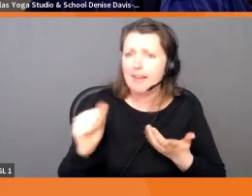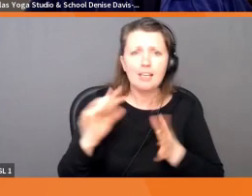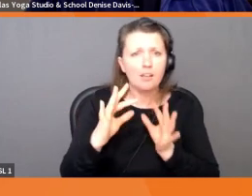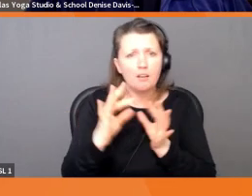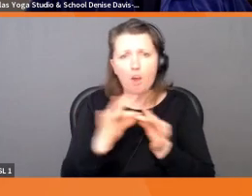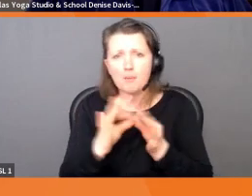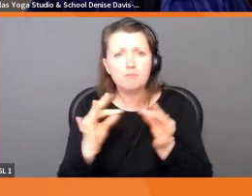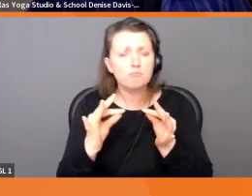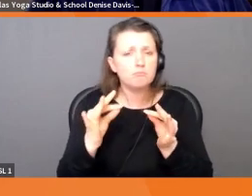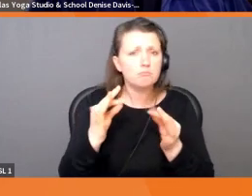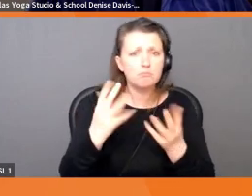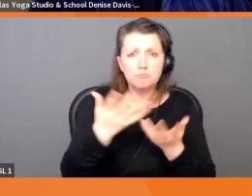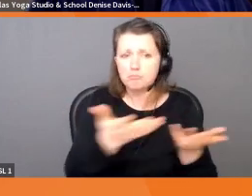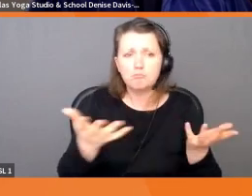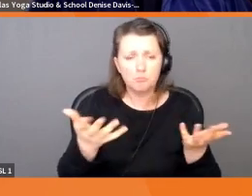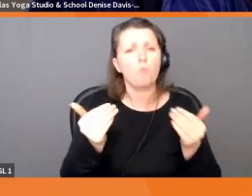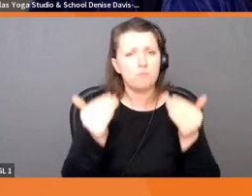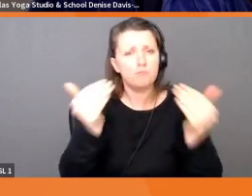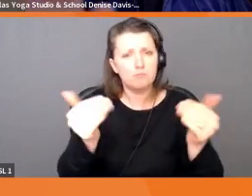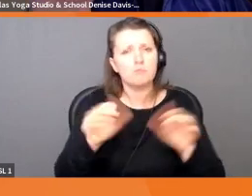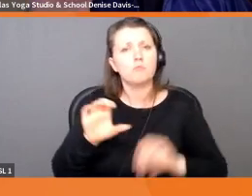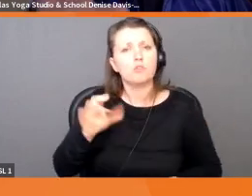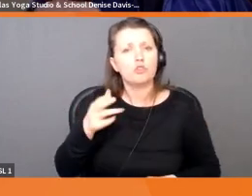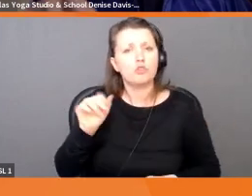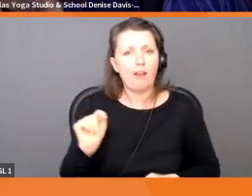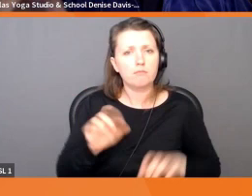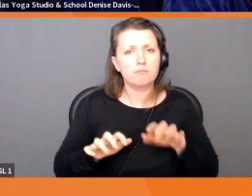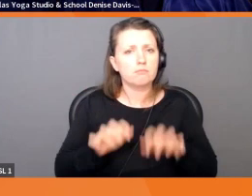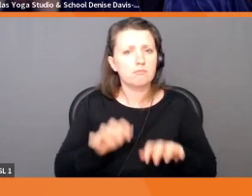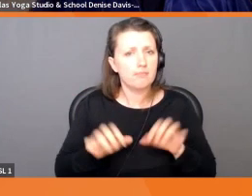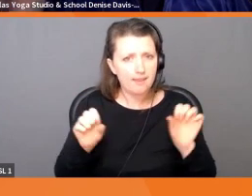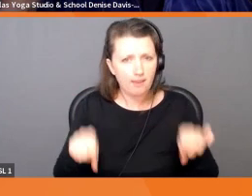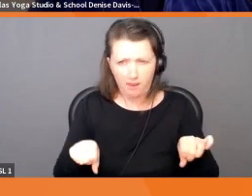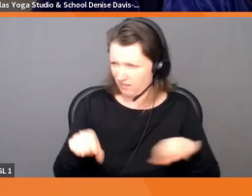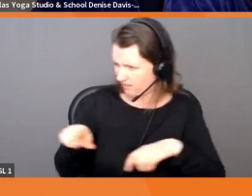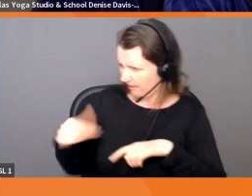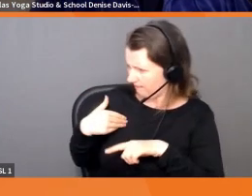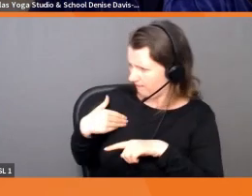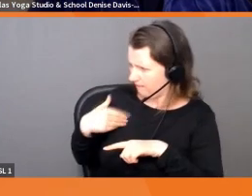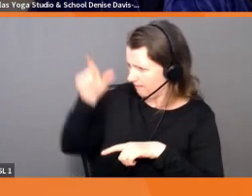a note into the chat. Does this type of system have a chat box going? We can